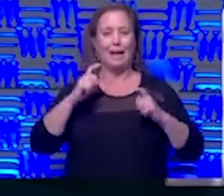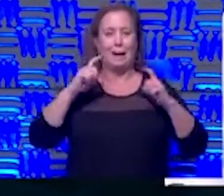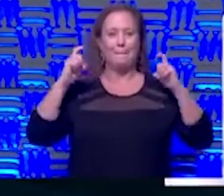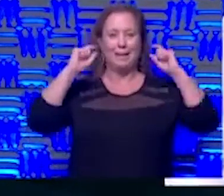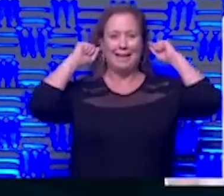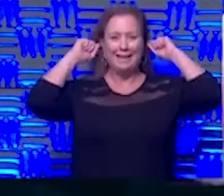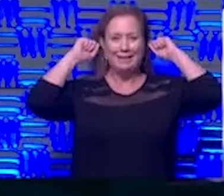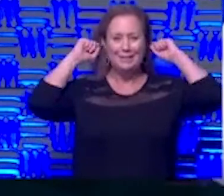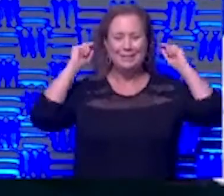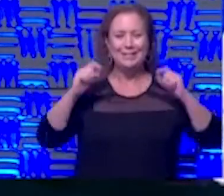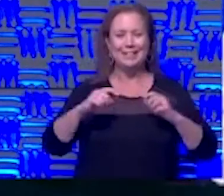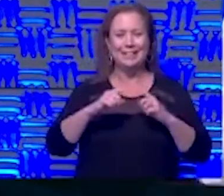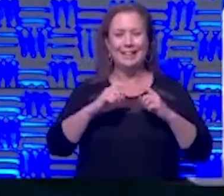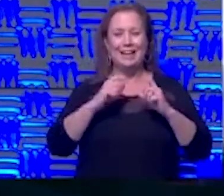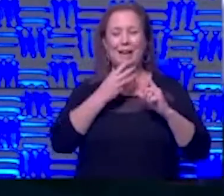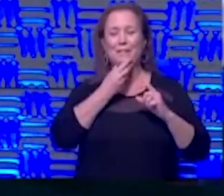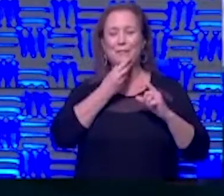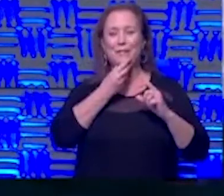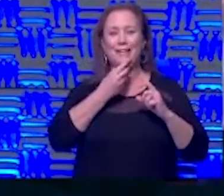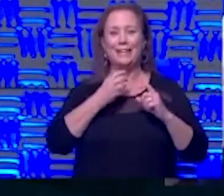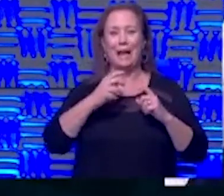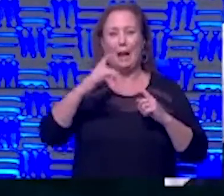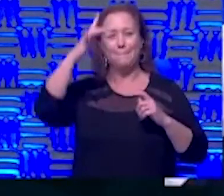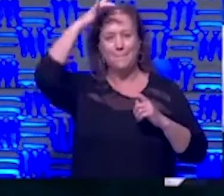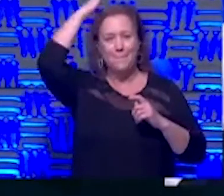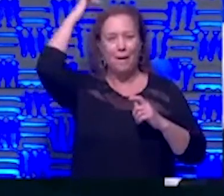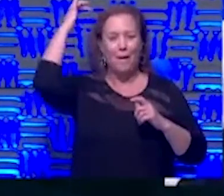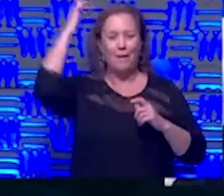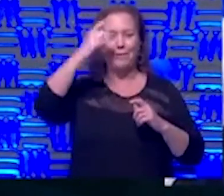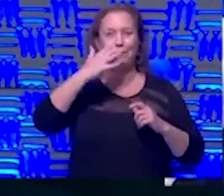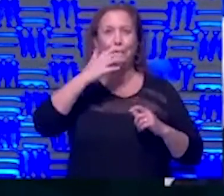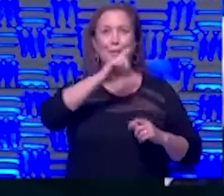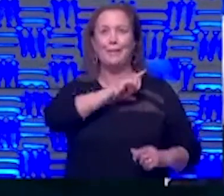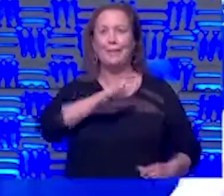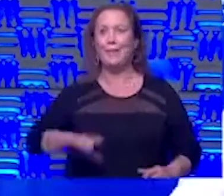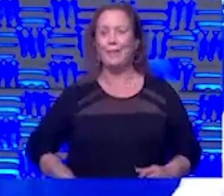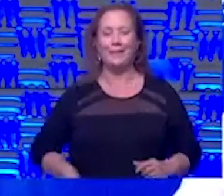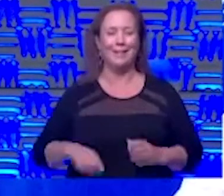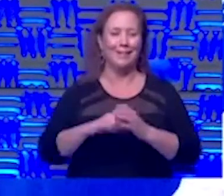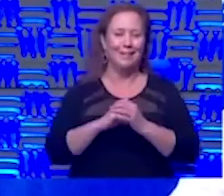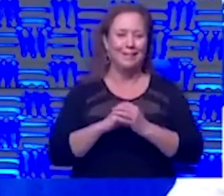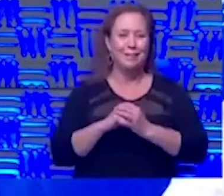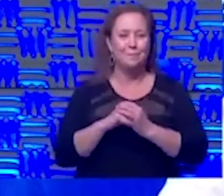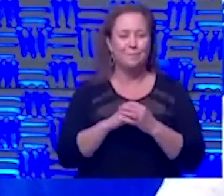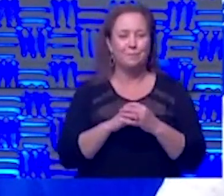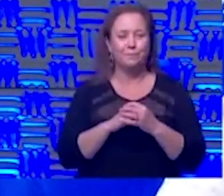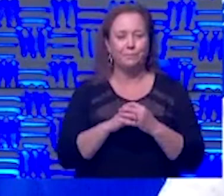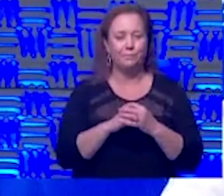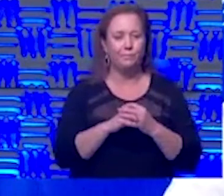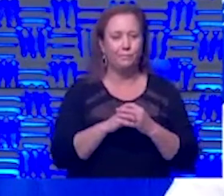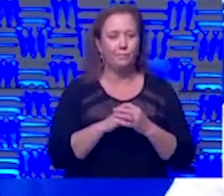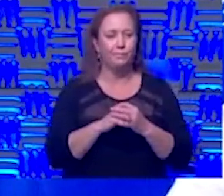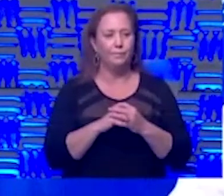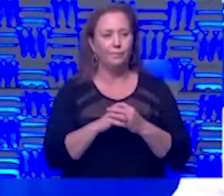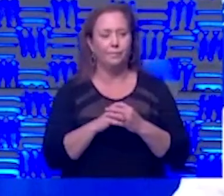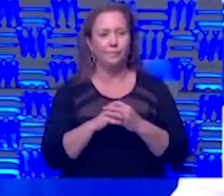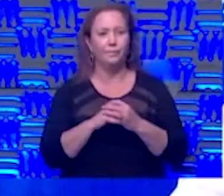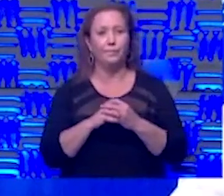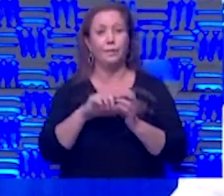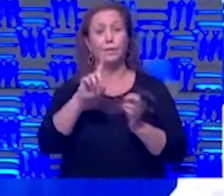ears. I have a big chin. I'm bald-headed, but good Lord. Dr. Stone, any thoughts about that?